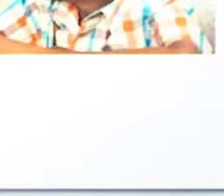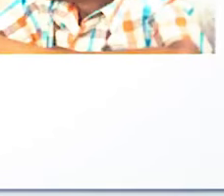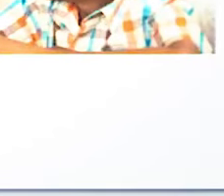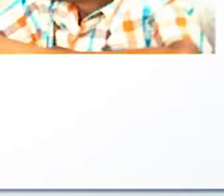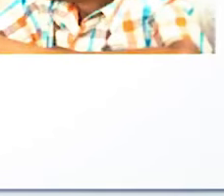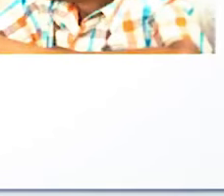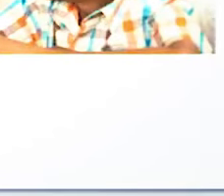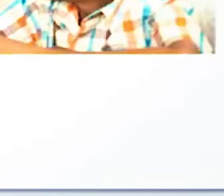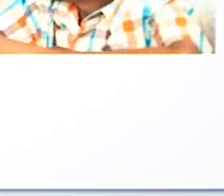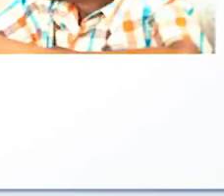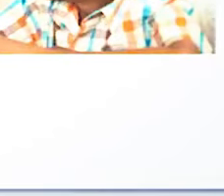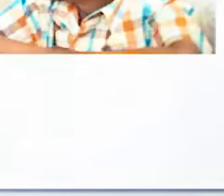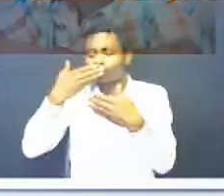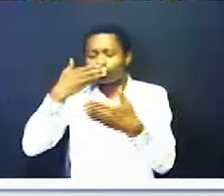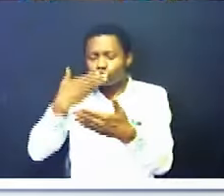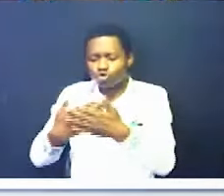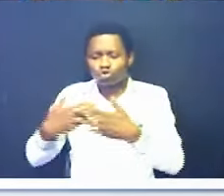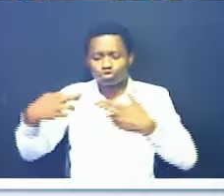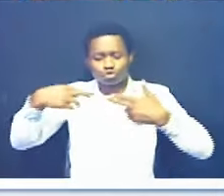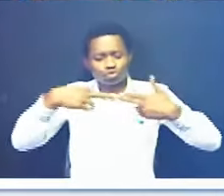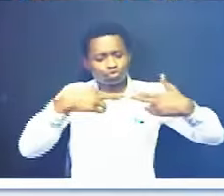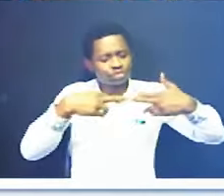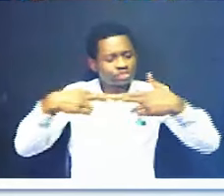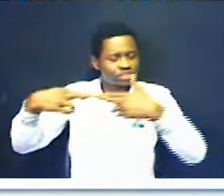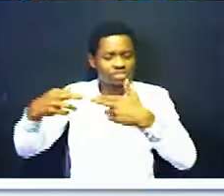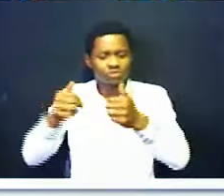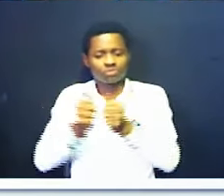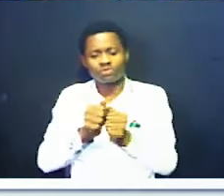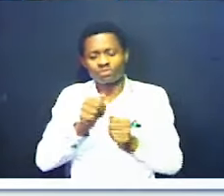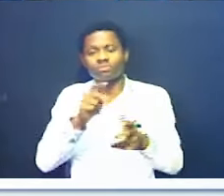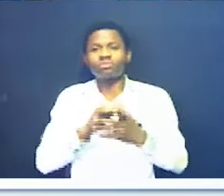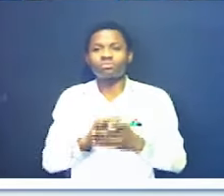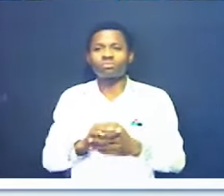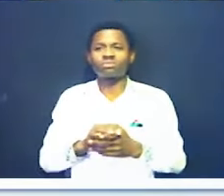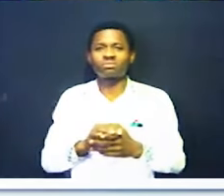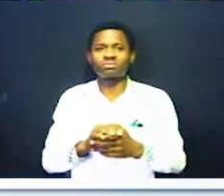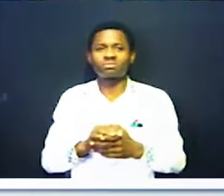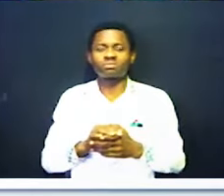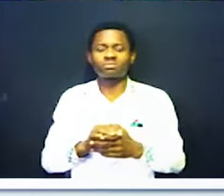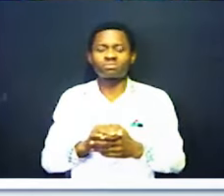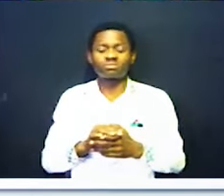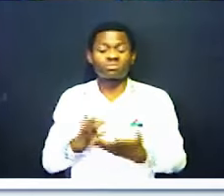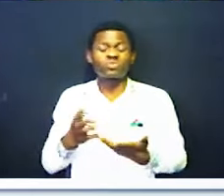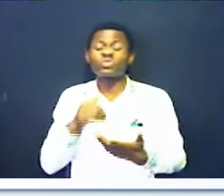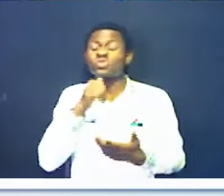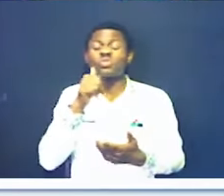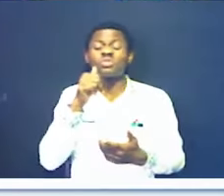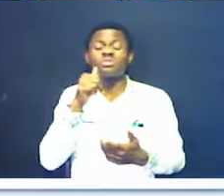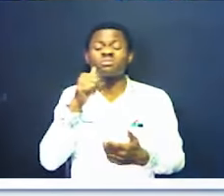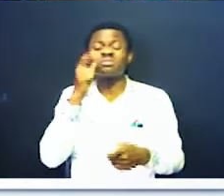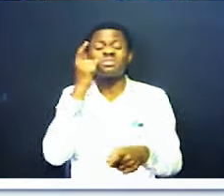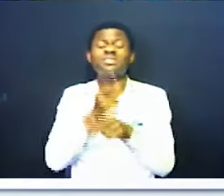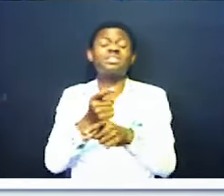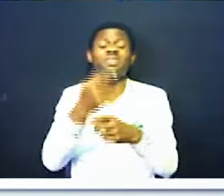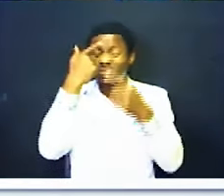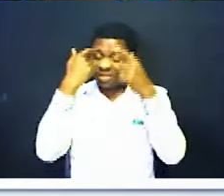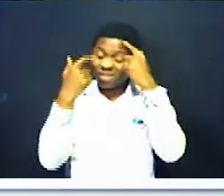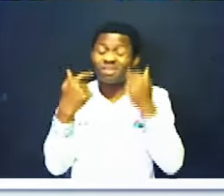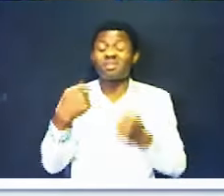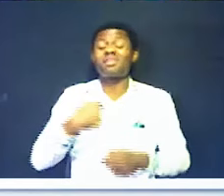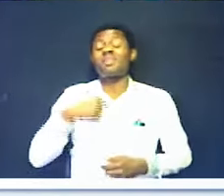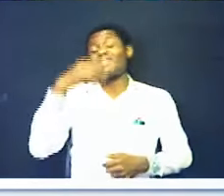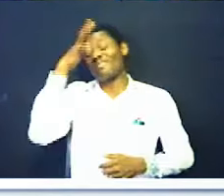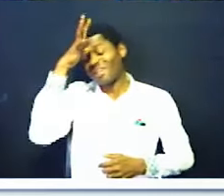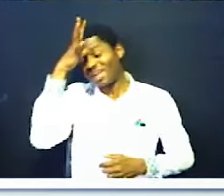Not just to have a relationship with someone, not because you are a father, but if you want to have good